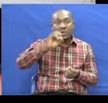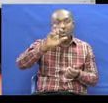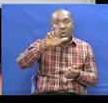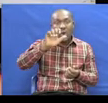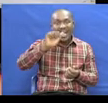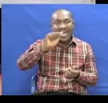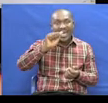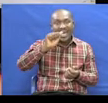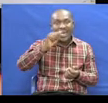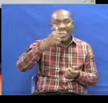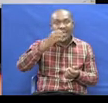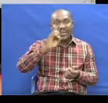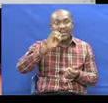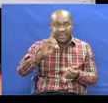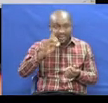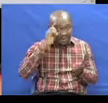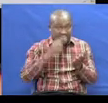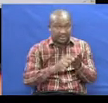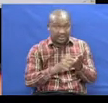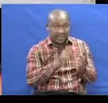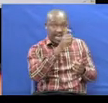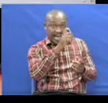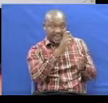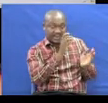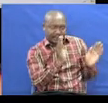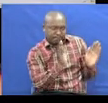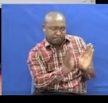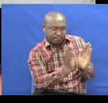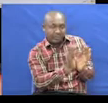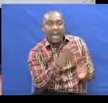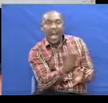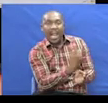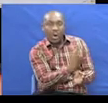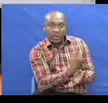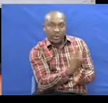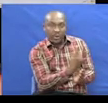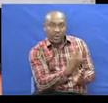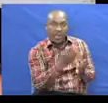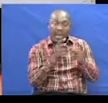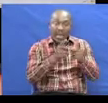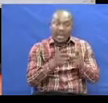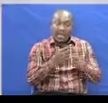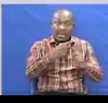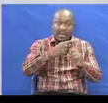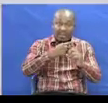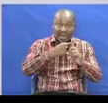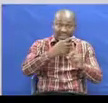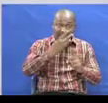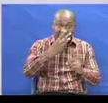It means this x should be alone, and this 3 should be shifted to